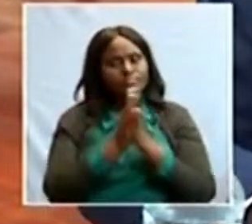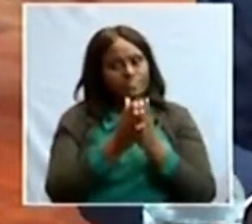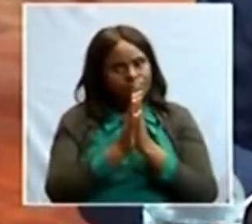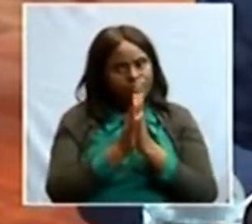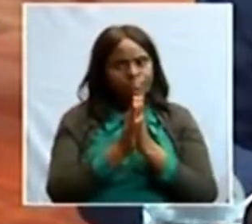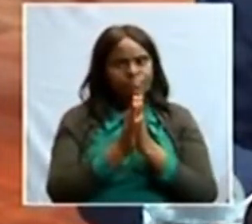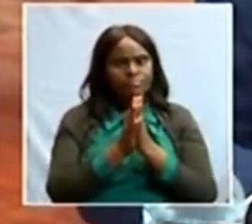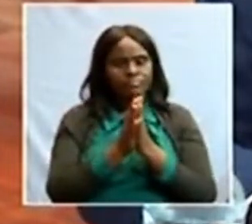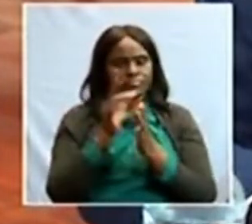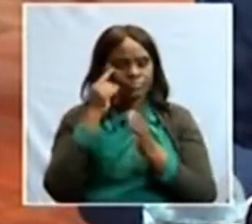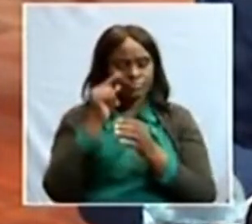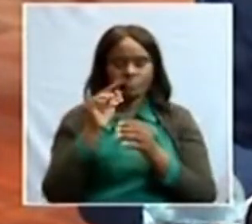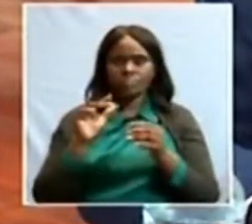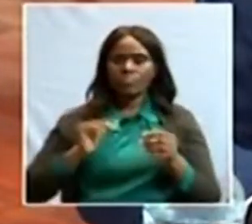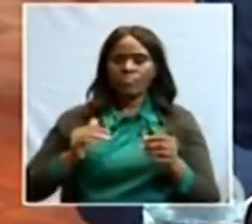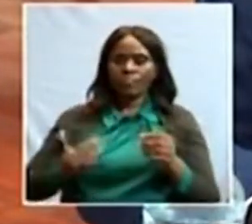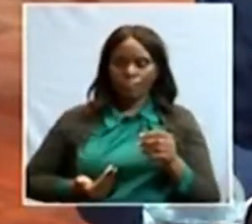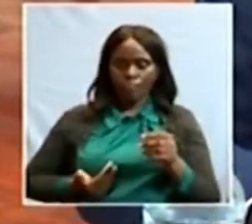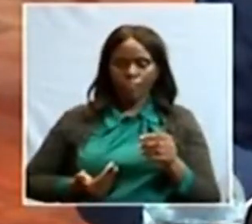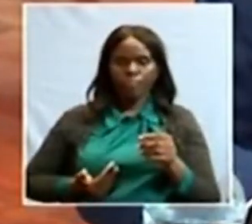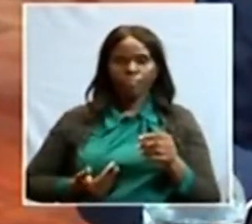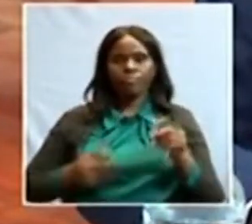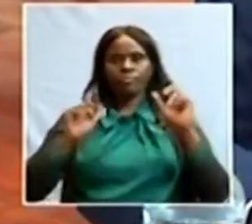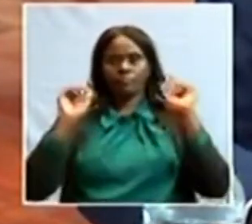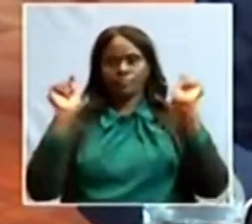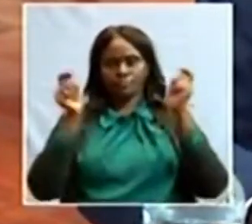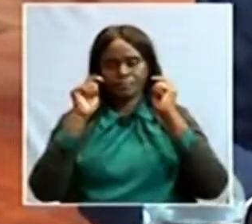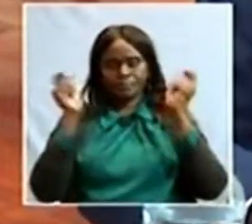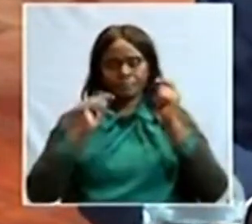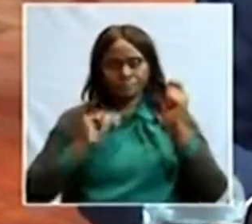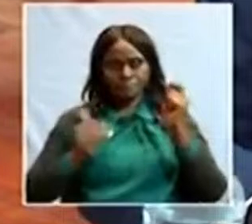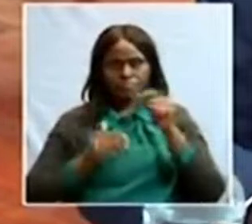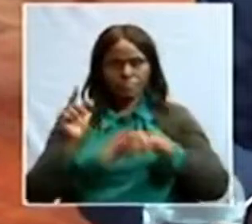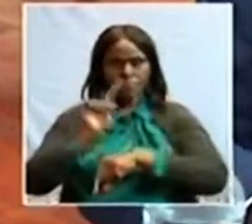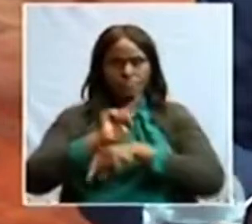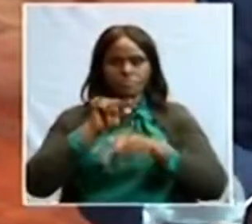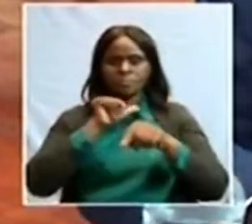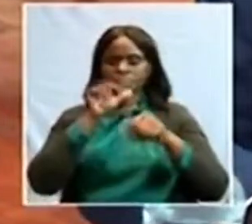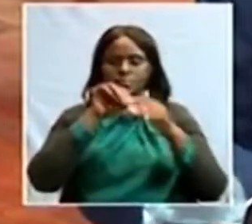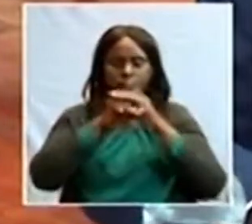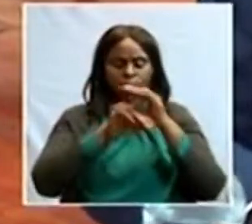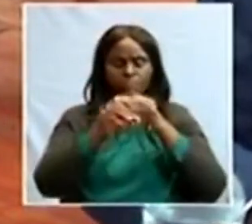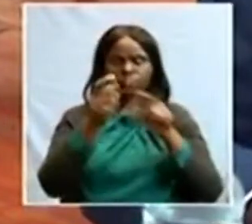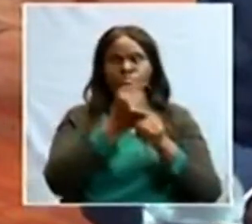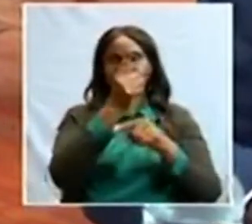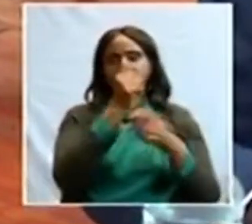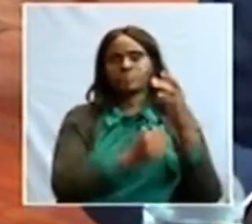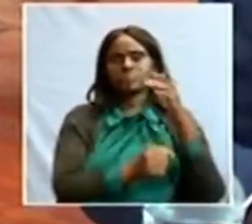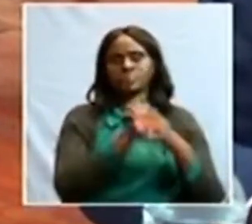required for Women's Day celebration could not be accessed from one shop.